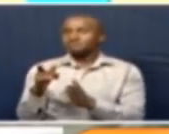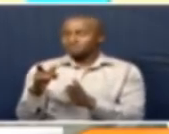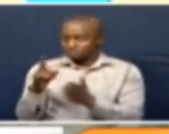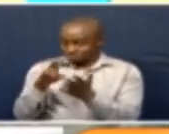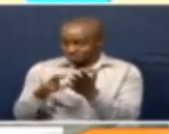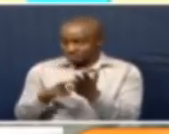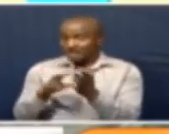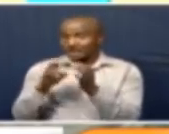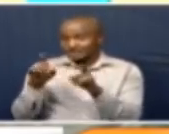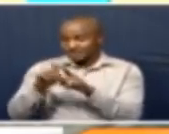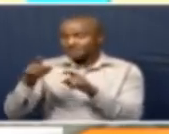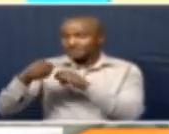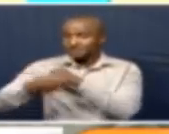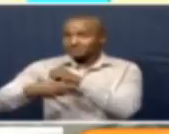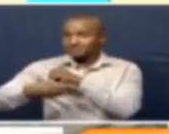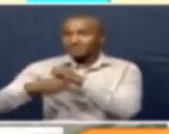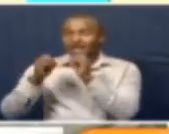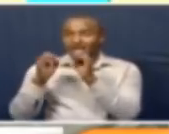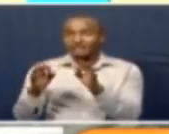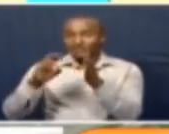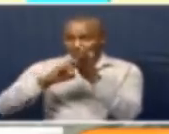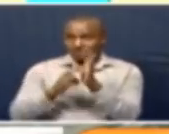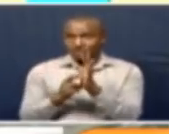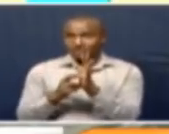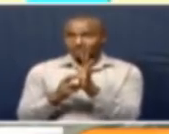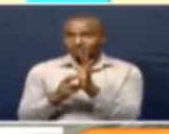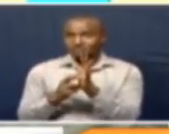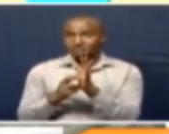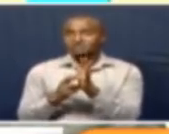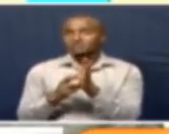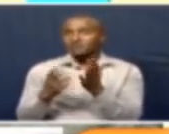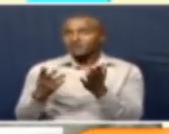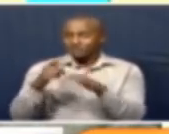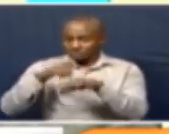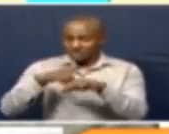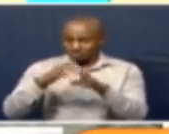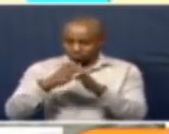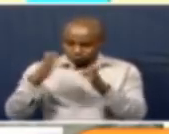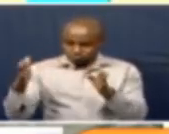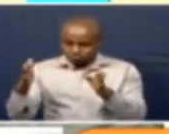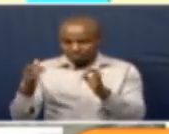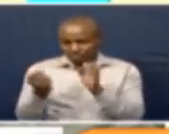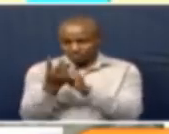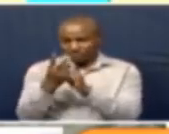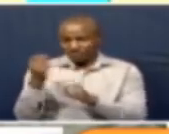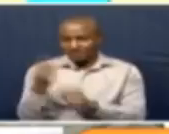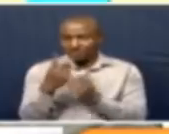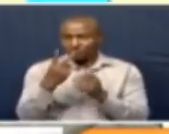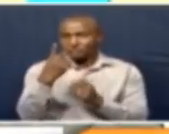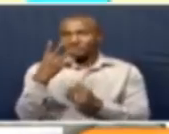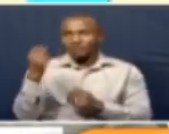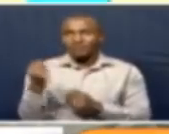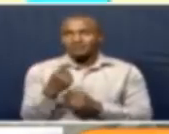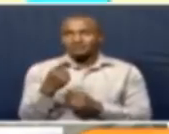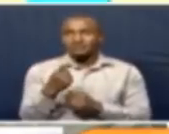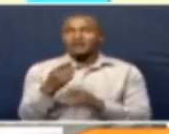what she's mentioned, if the contract for service is for a durational period of, let's say, 12 months or 24 months,